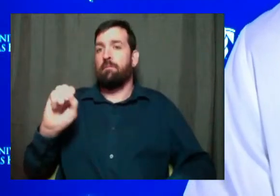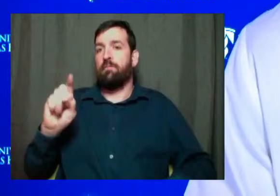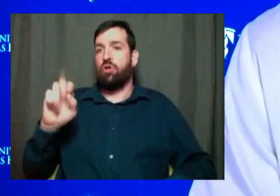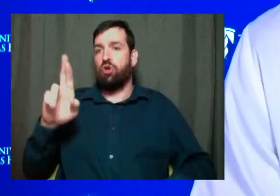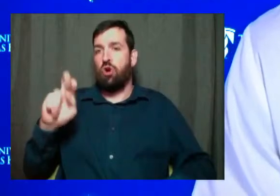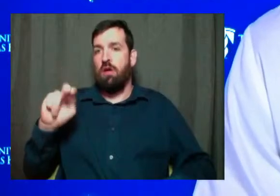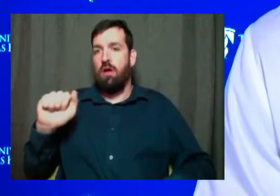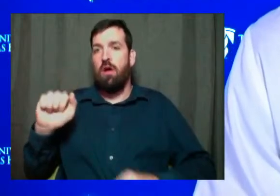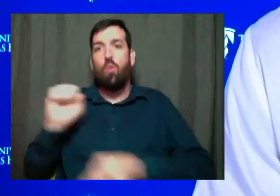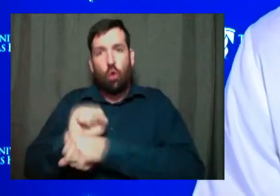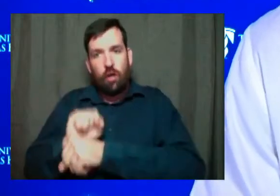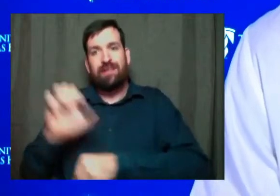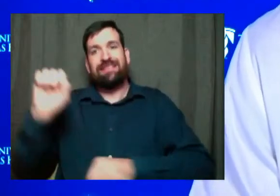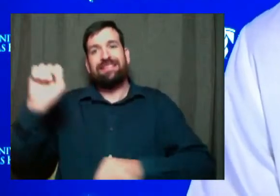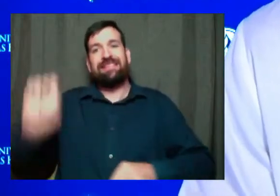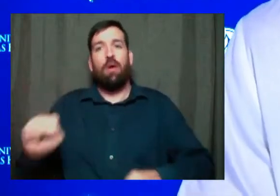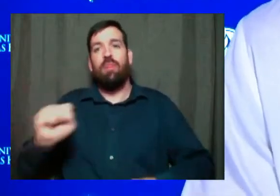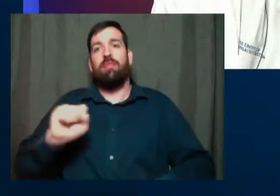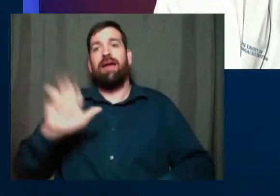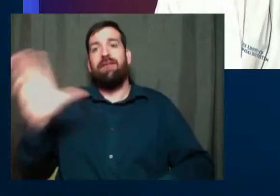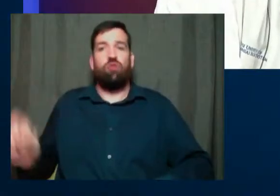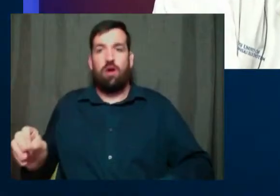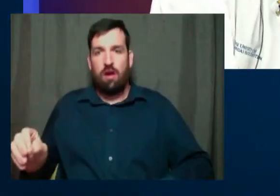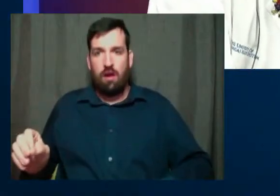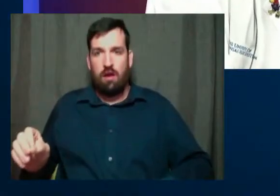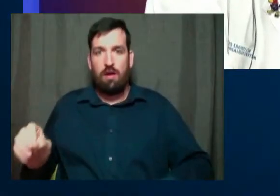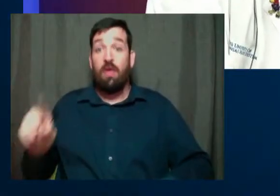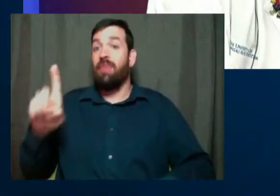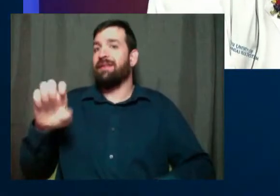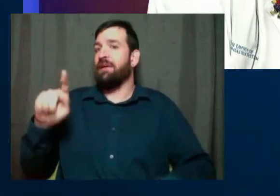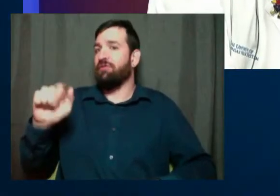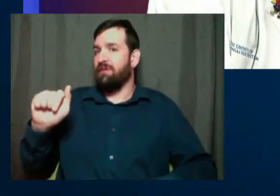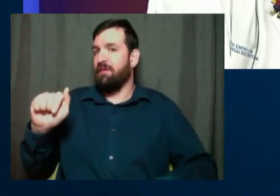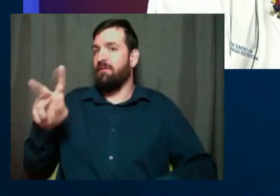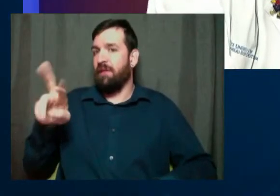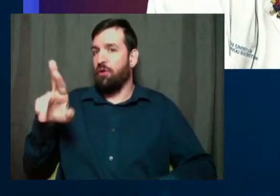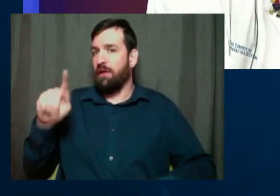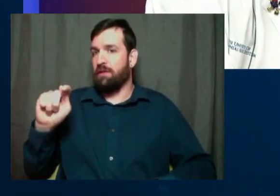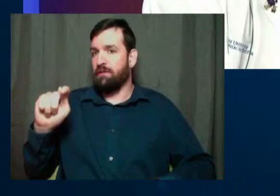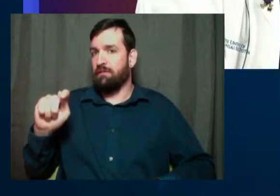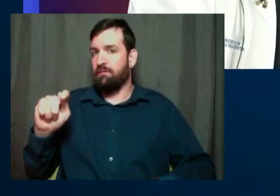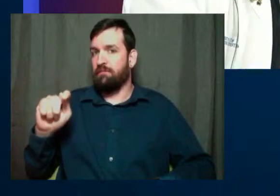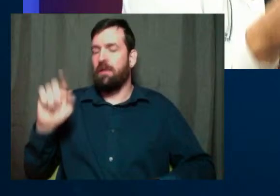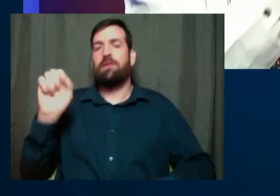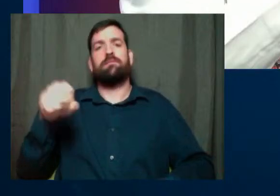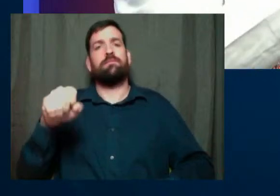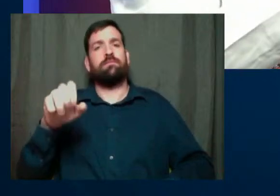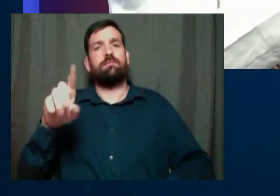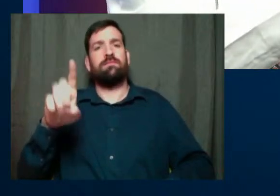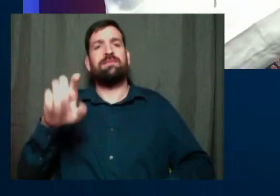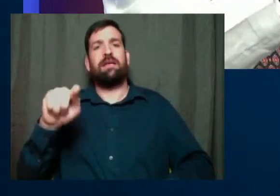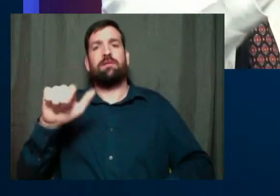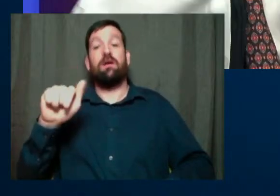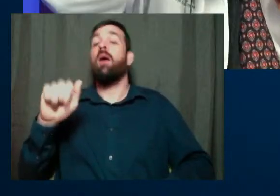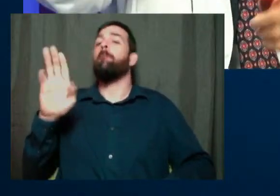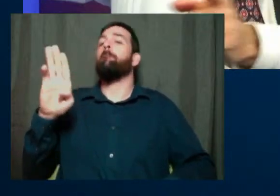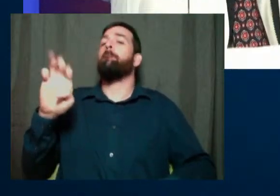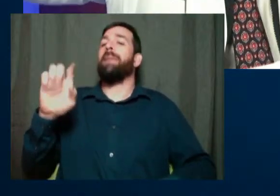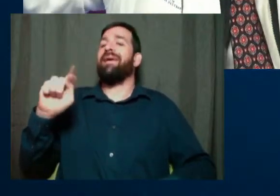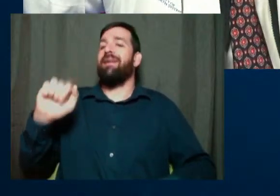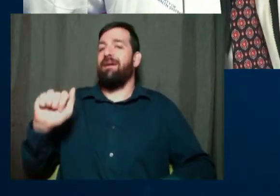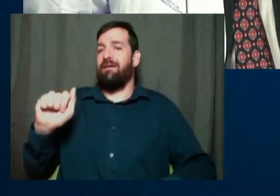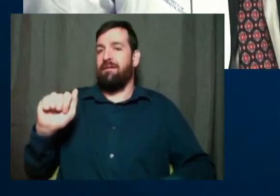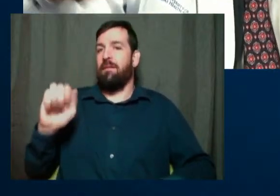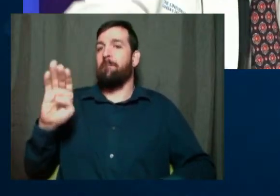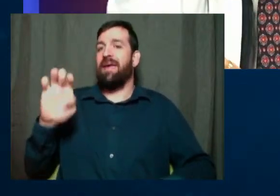African variant strain or spike. The Delta variant. Was that Delta or Beta? It was Beta. They were working on the Beta one, and then they all worked